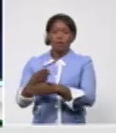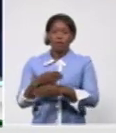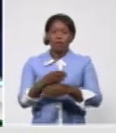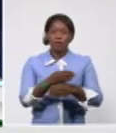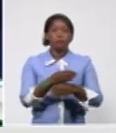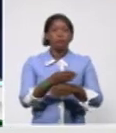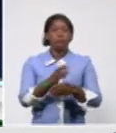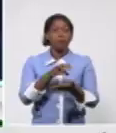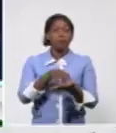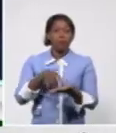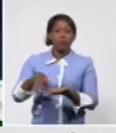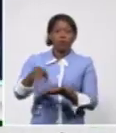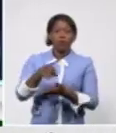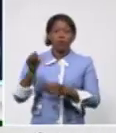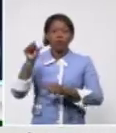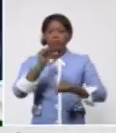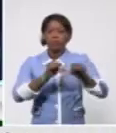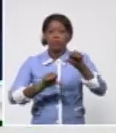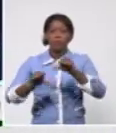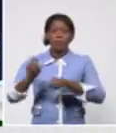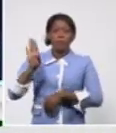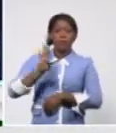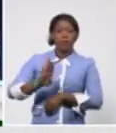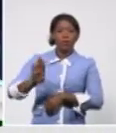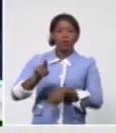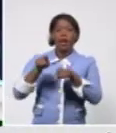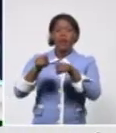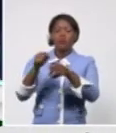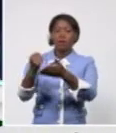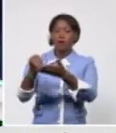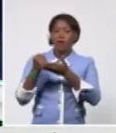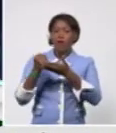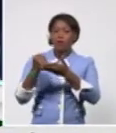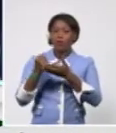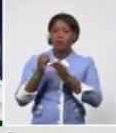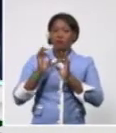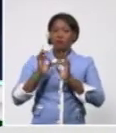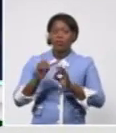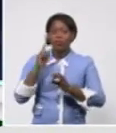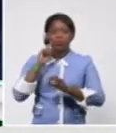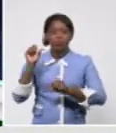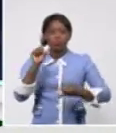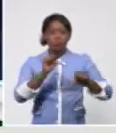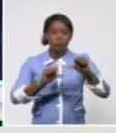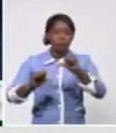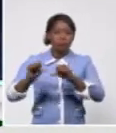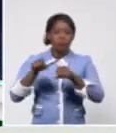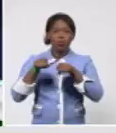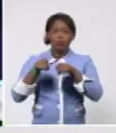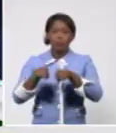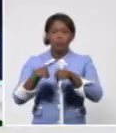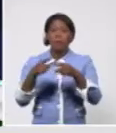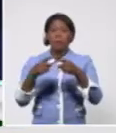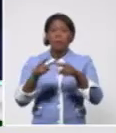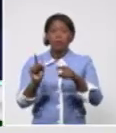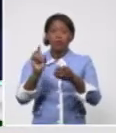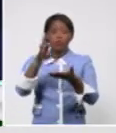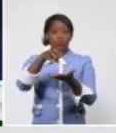Yesterday, once again, we processed over 5,000 samples,